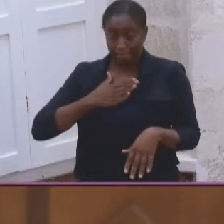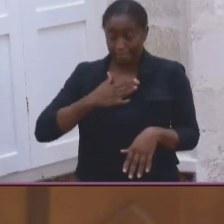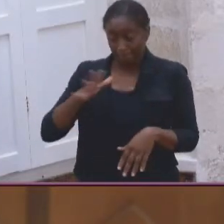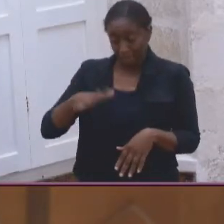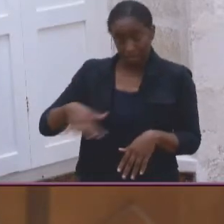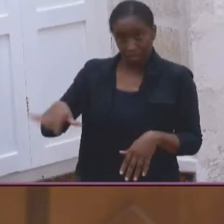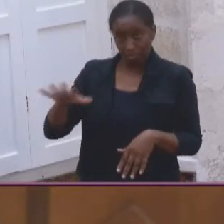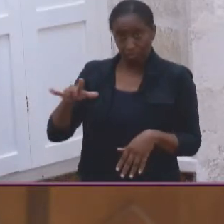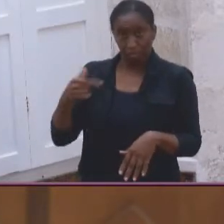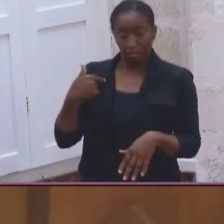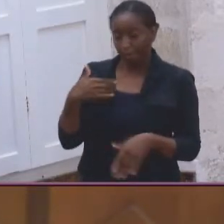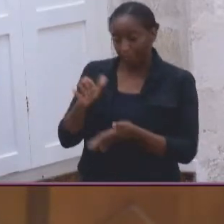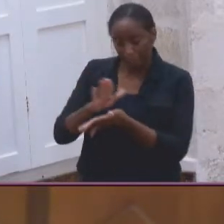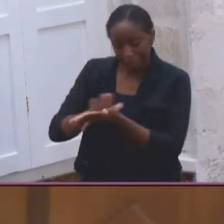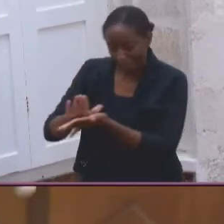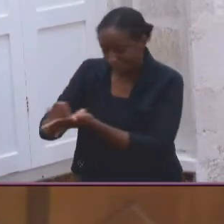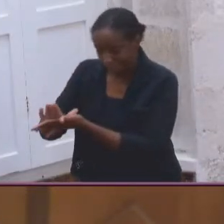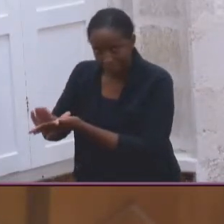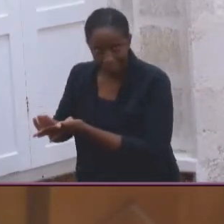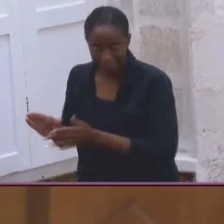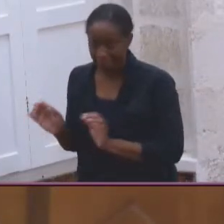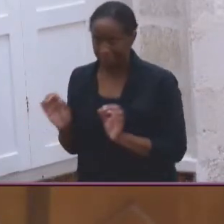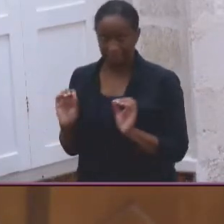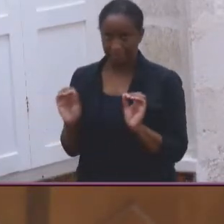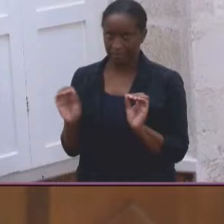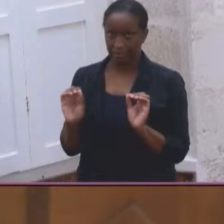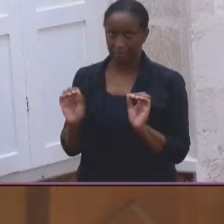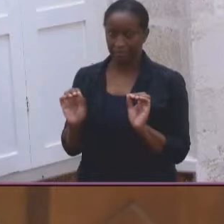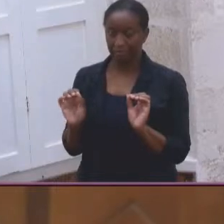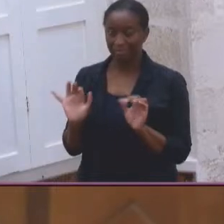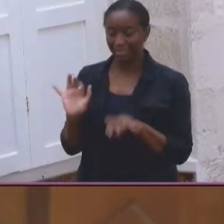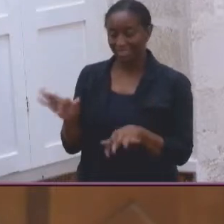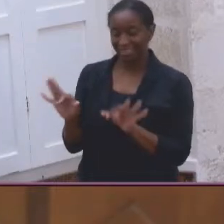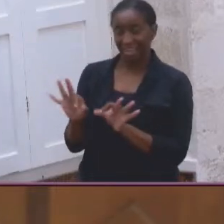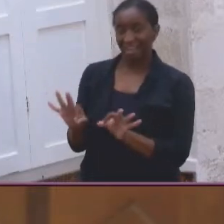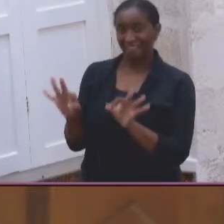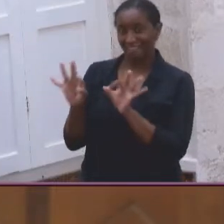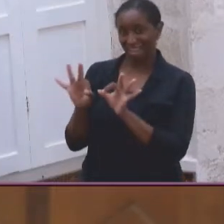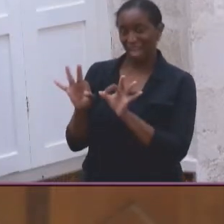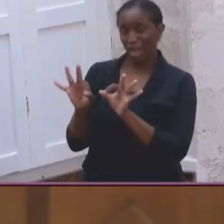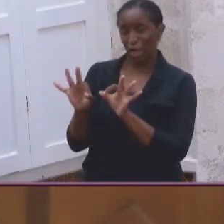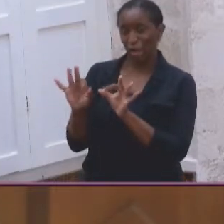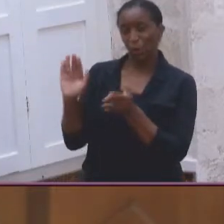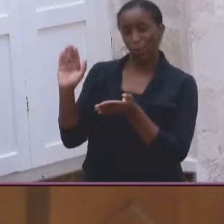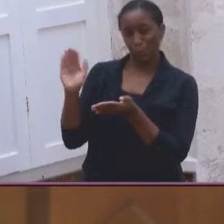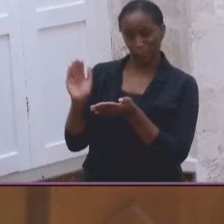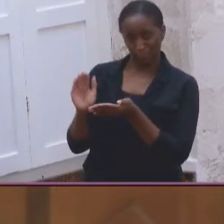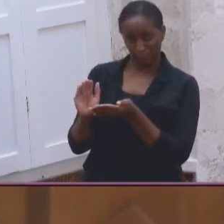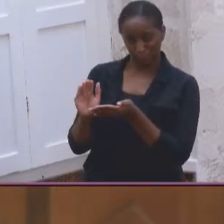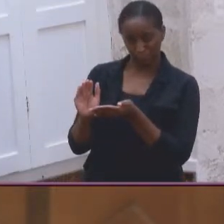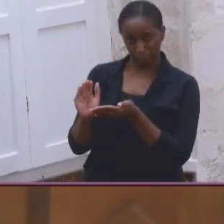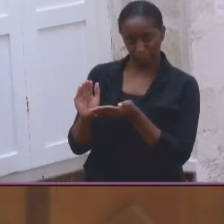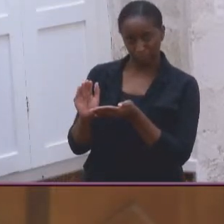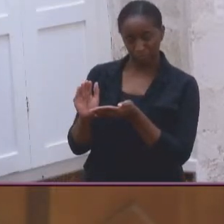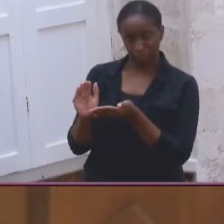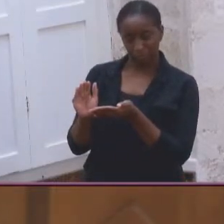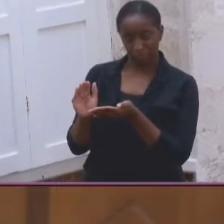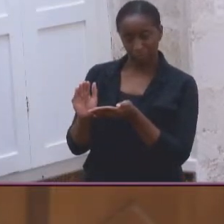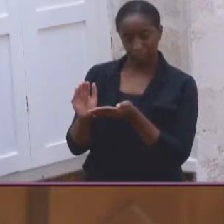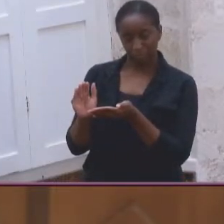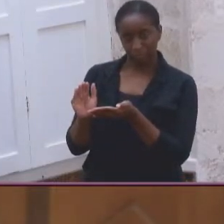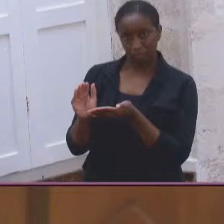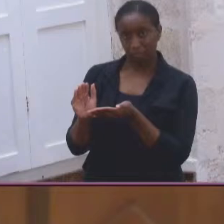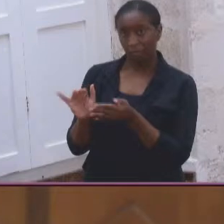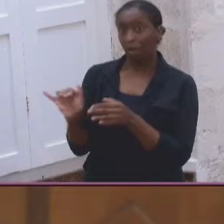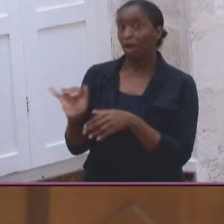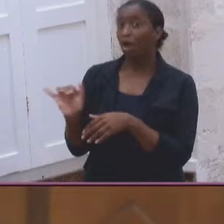clean, you not only devalue your property, but you also devalue the property